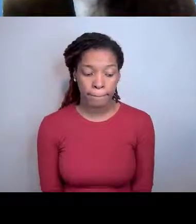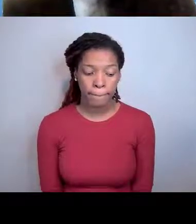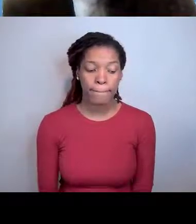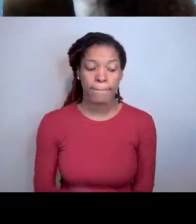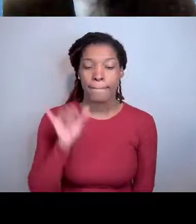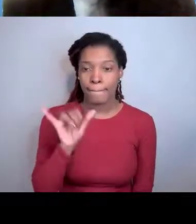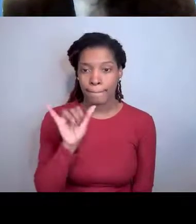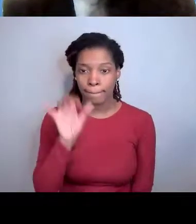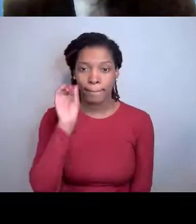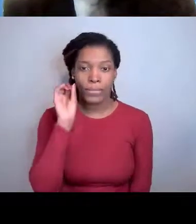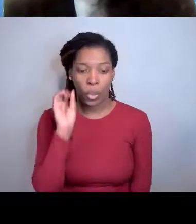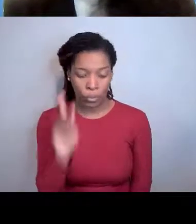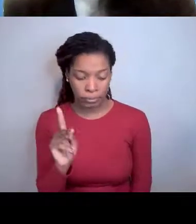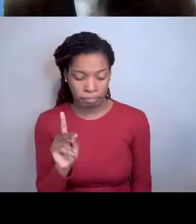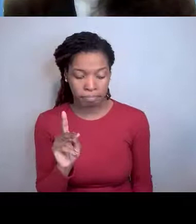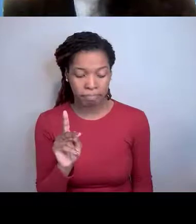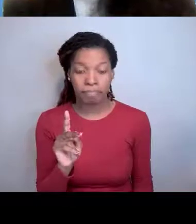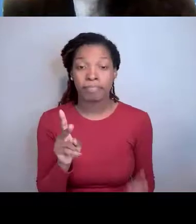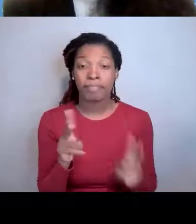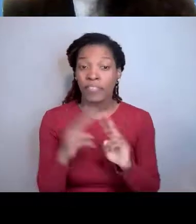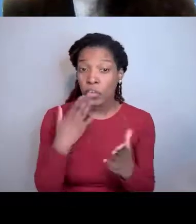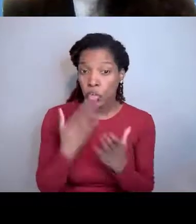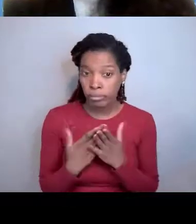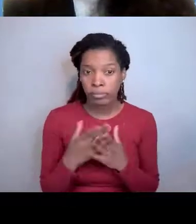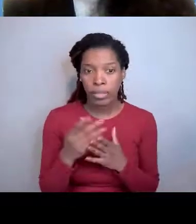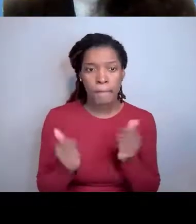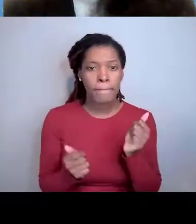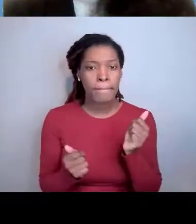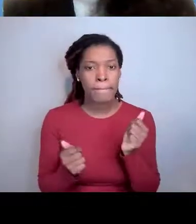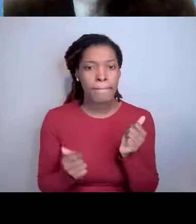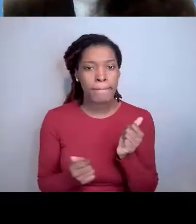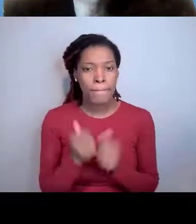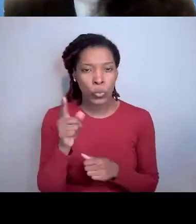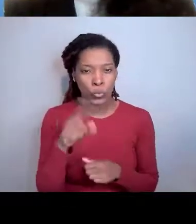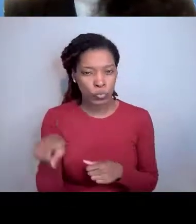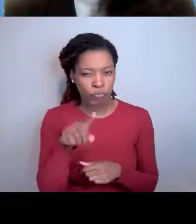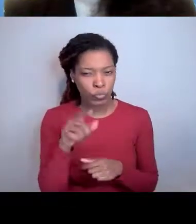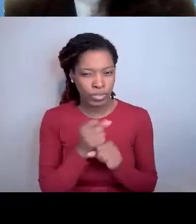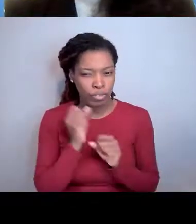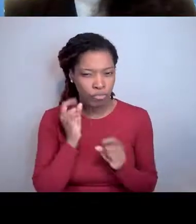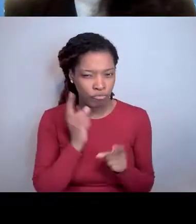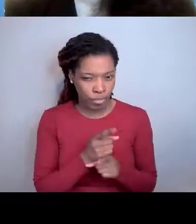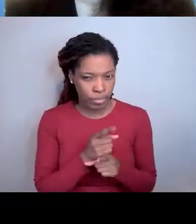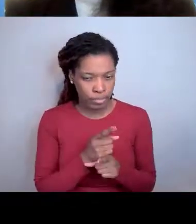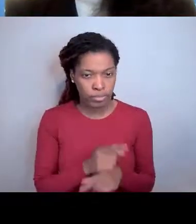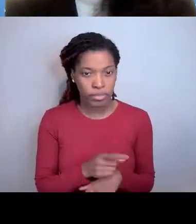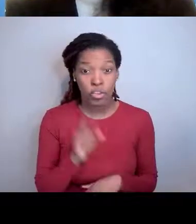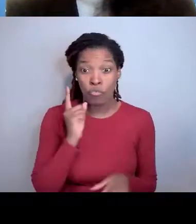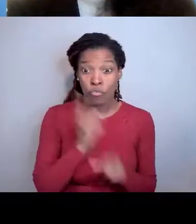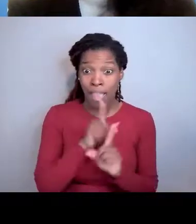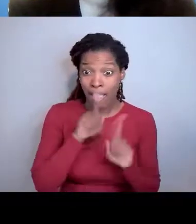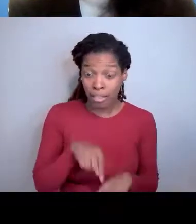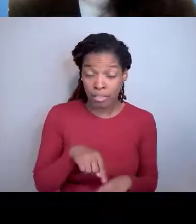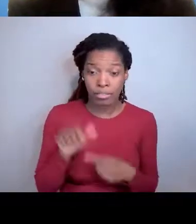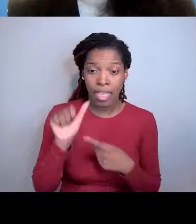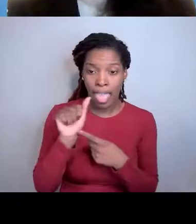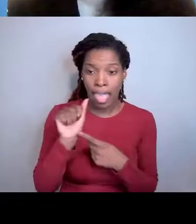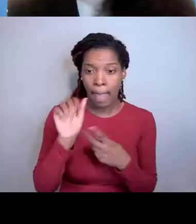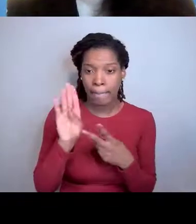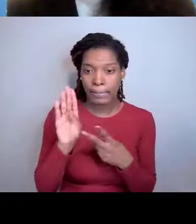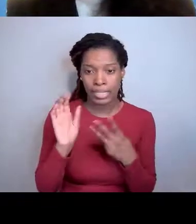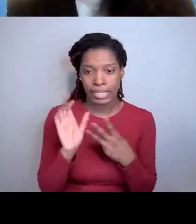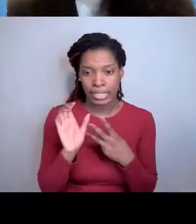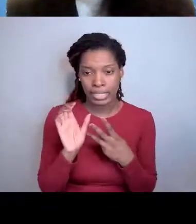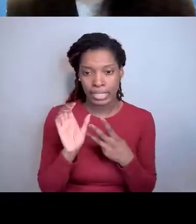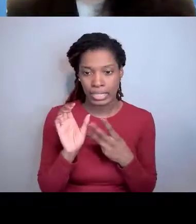Okay, very good. So the majority of you got this correct. Your correct answers are A, B, and C.